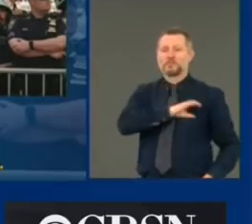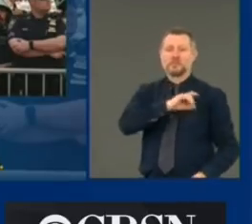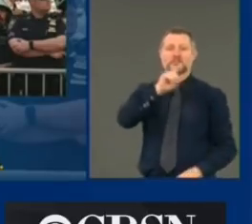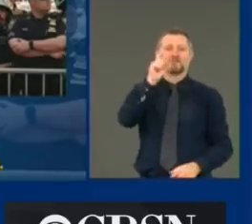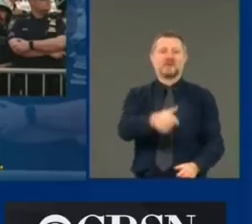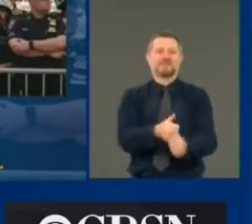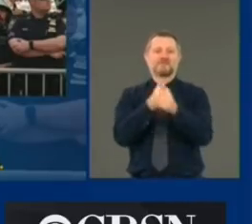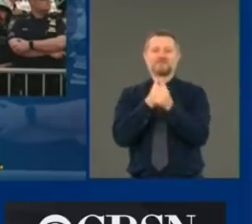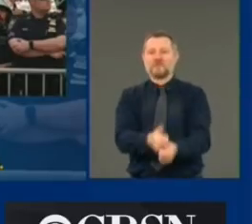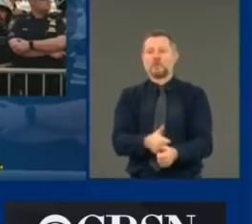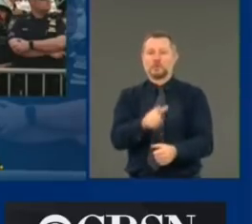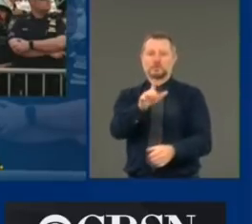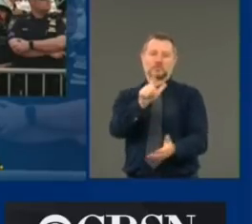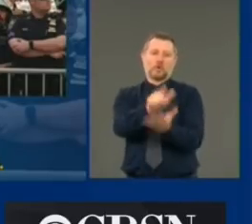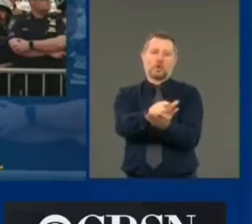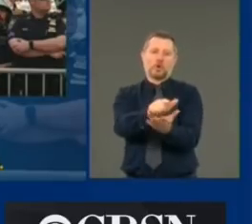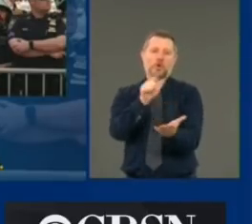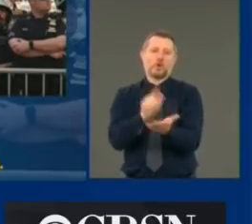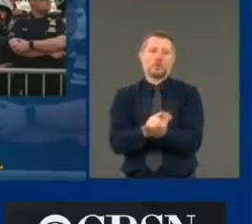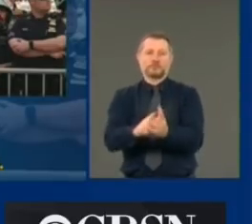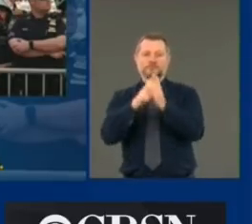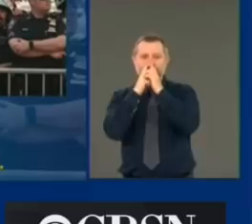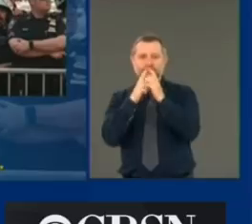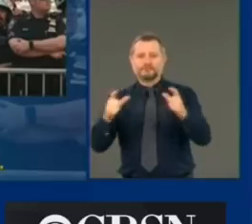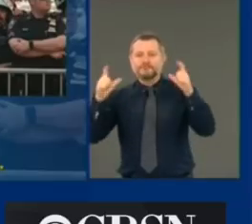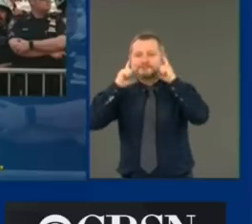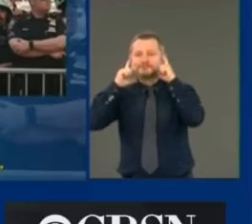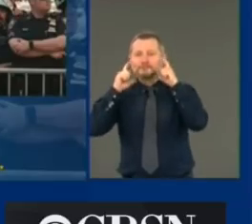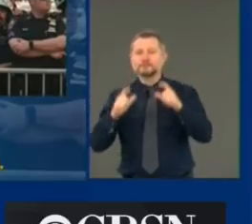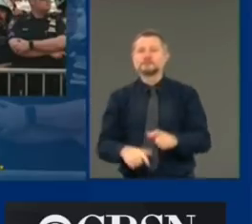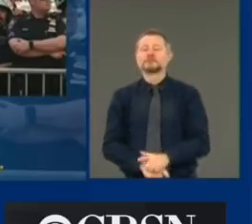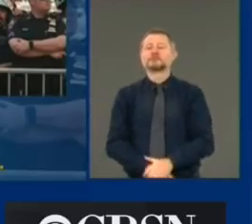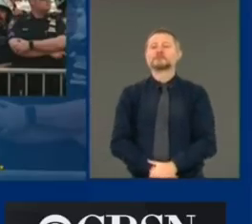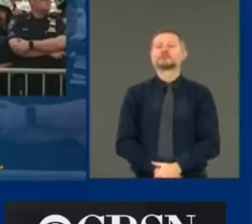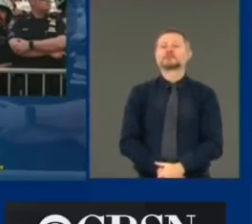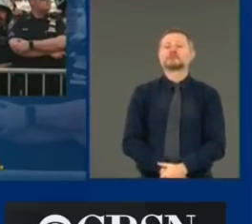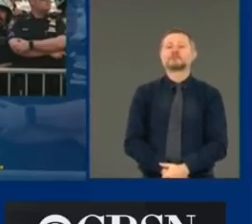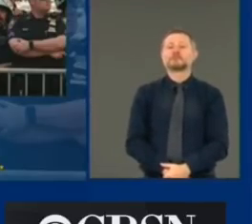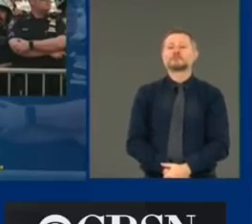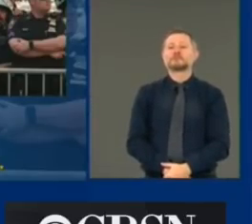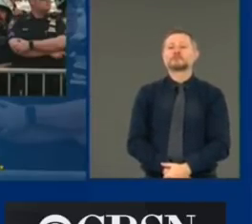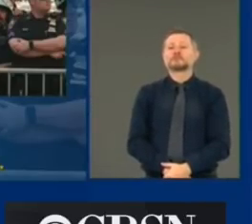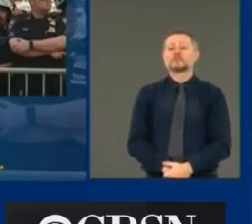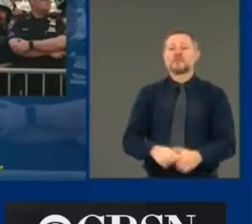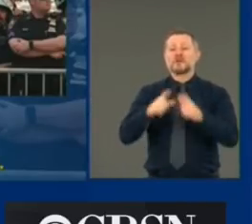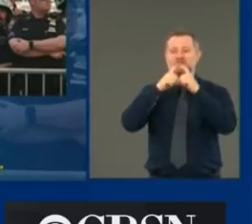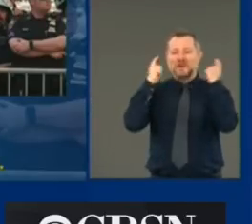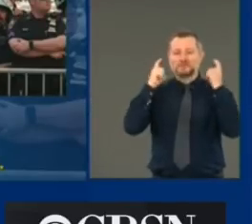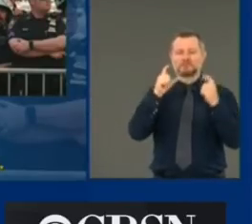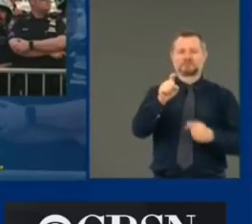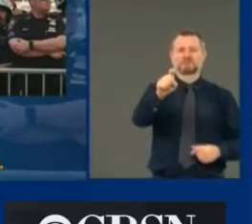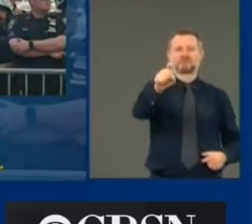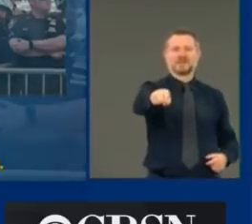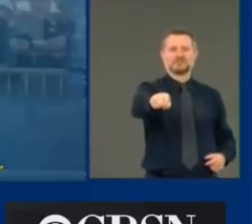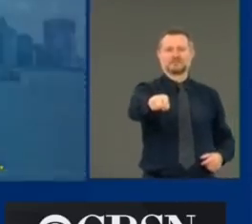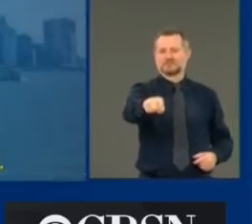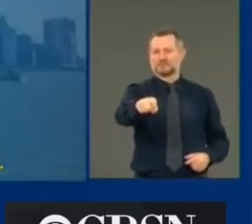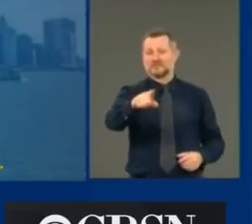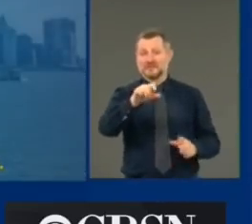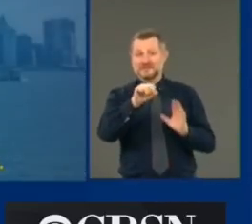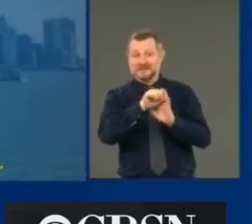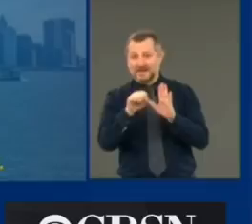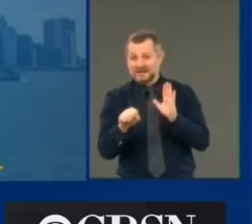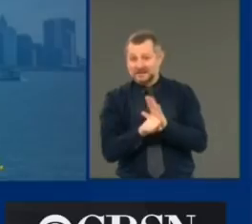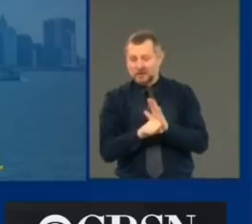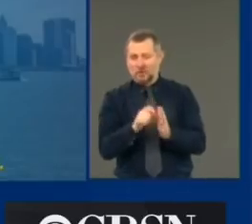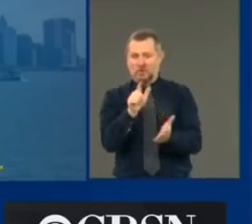police, right? So wear a mask. It is the state law. It's not